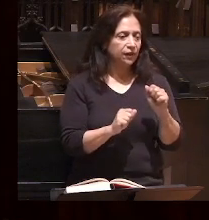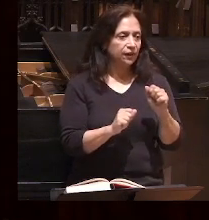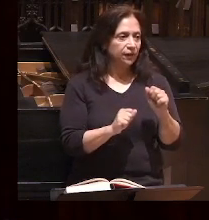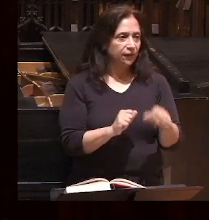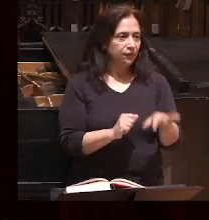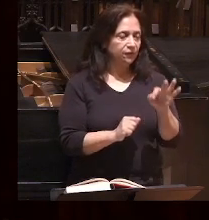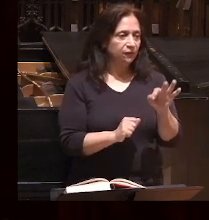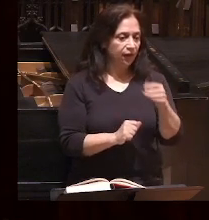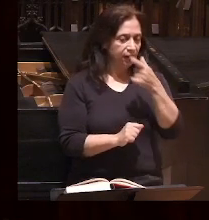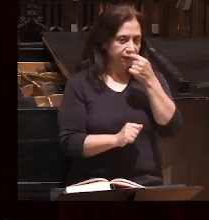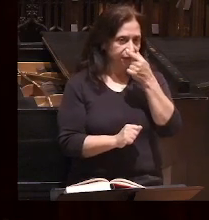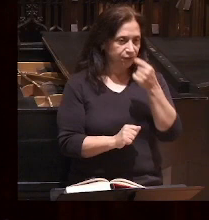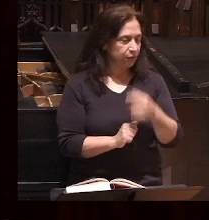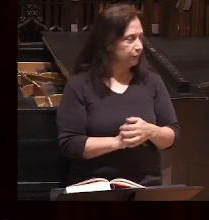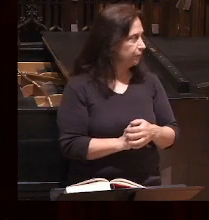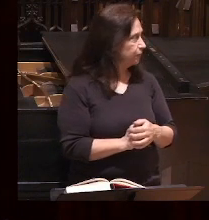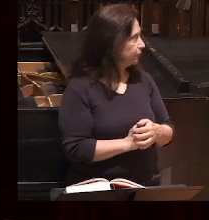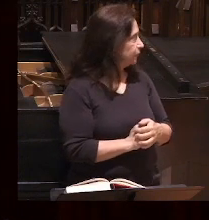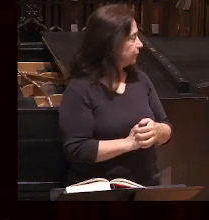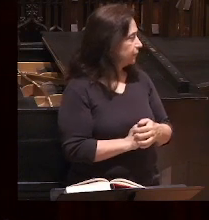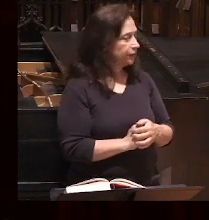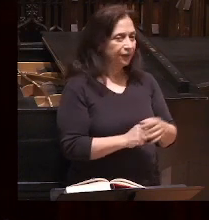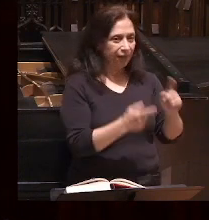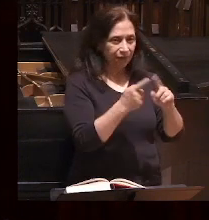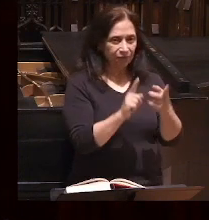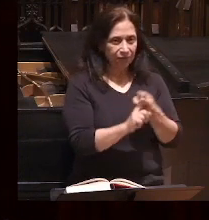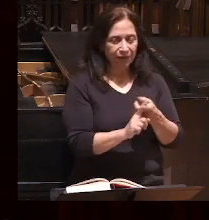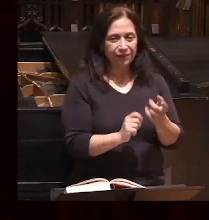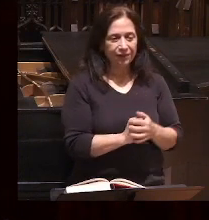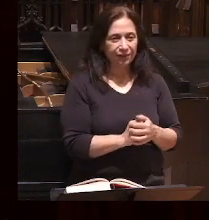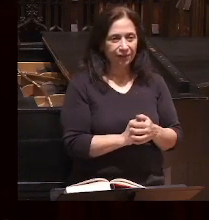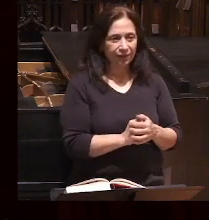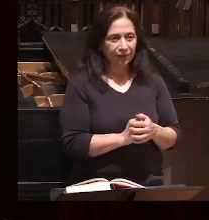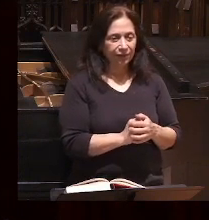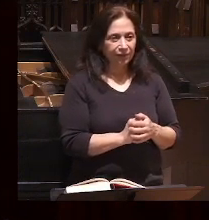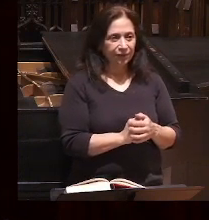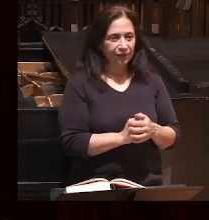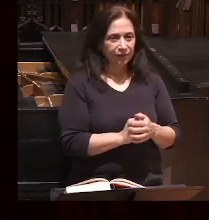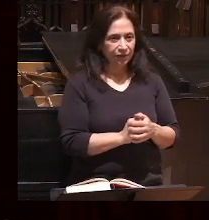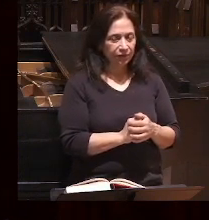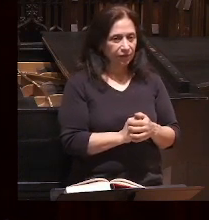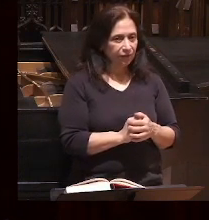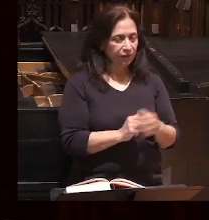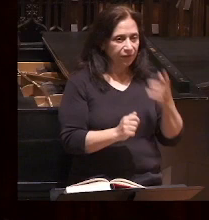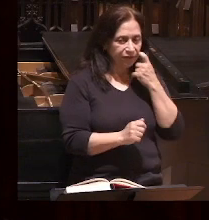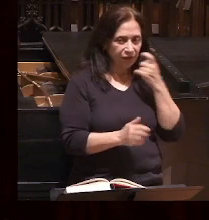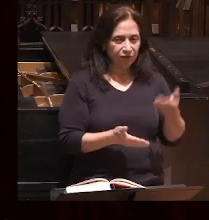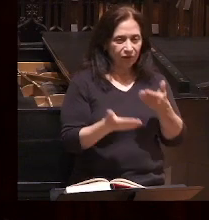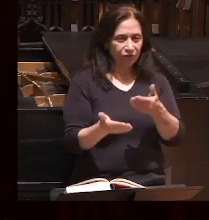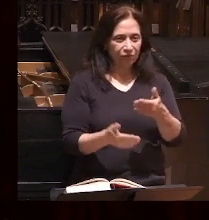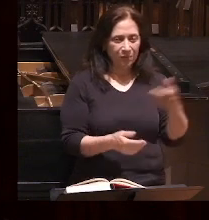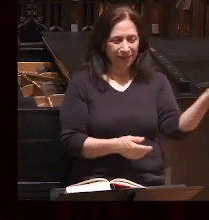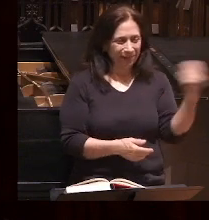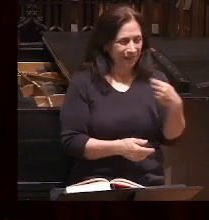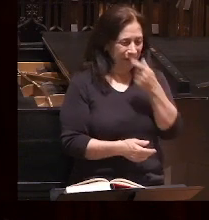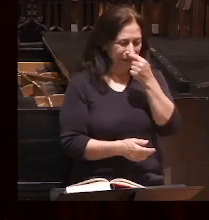a tissue. And Frank Vernelli, who runs our cameras, just offered me his